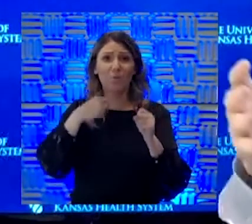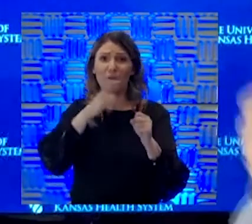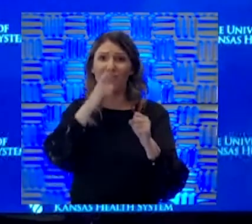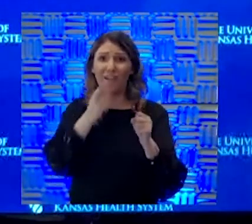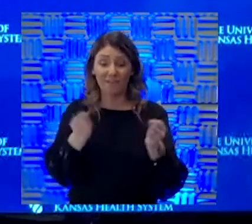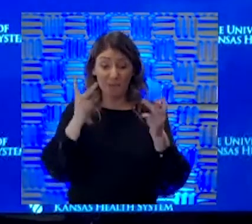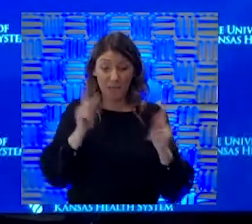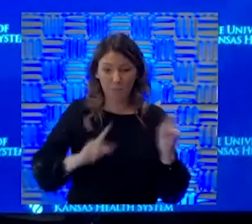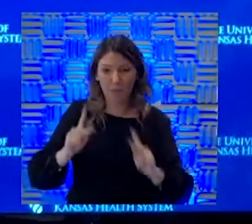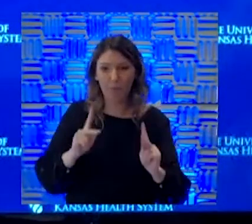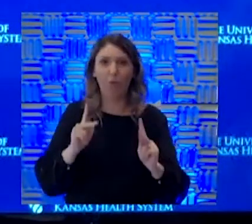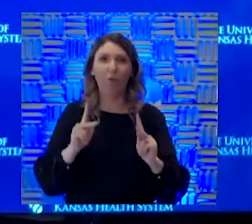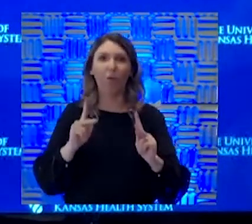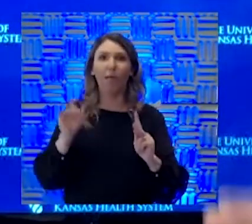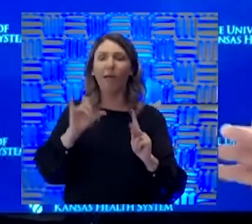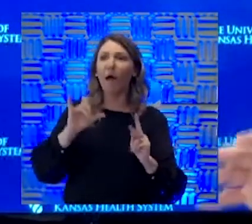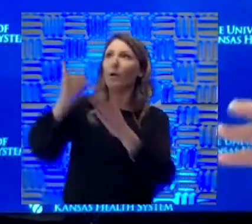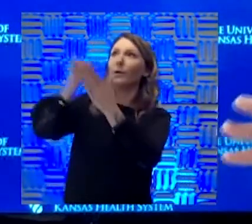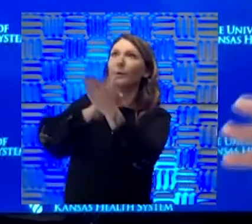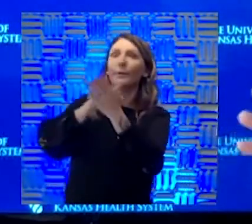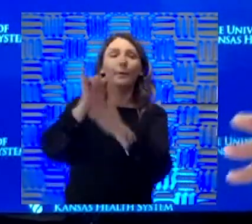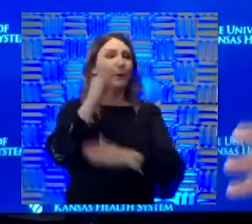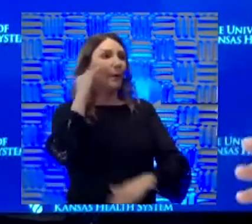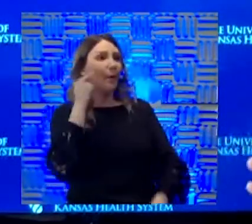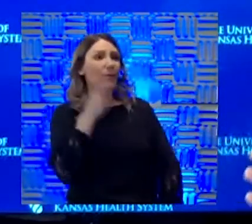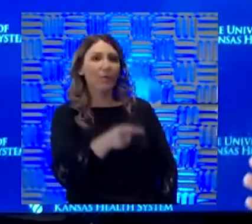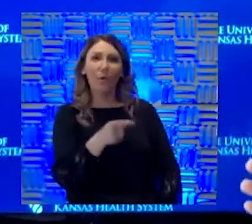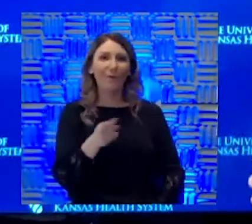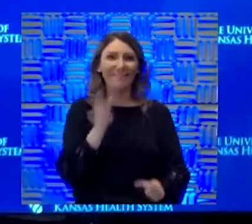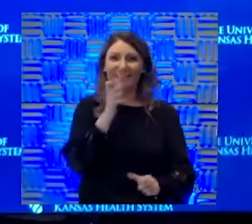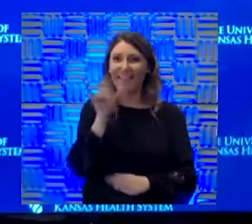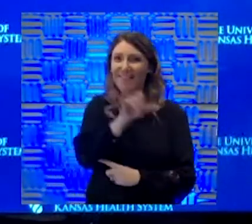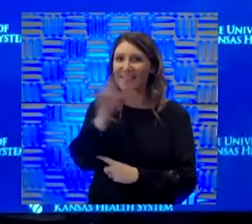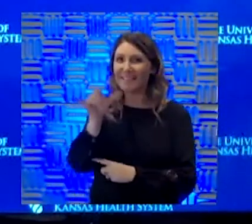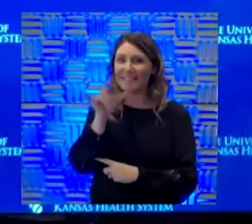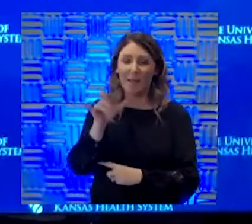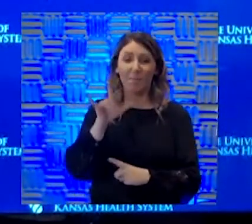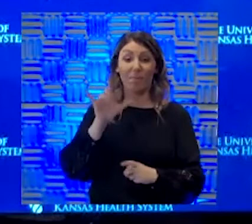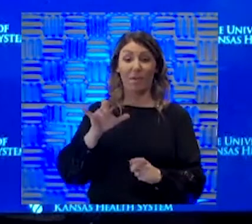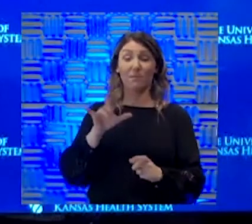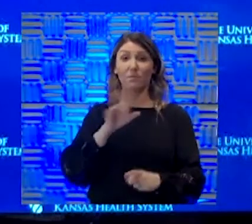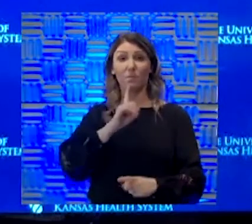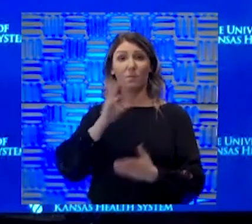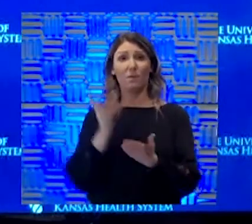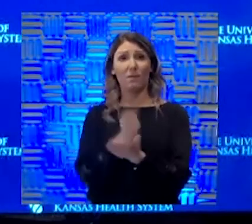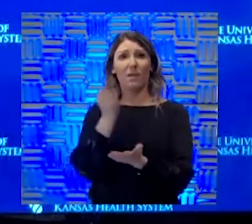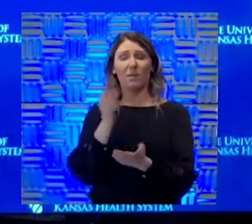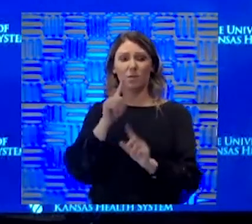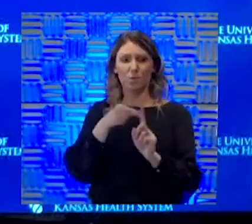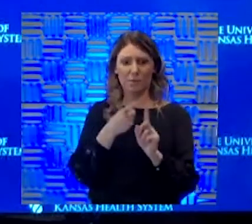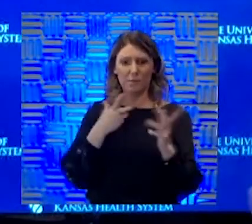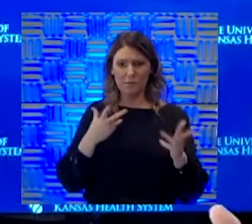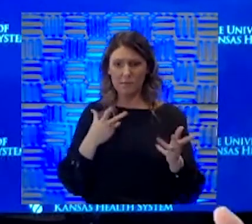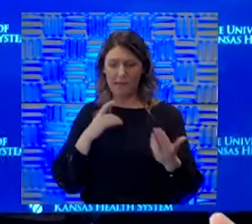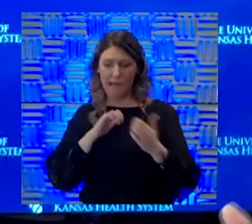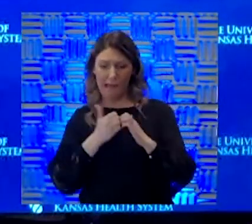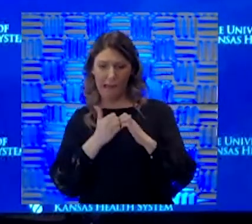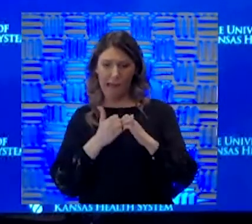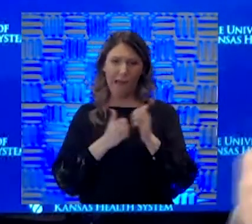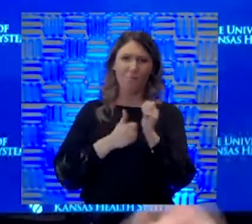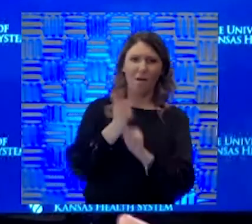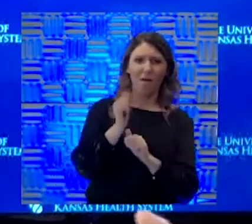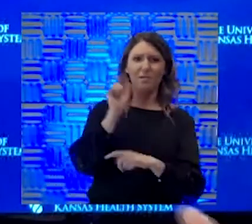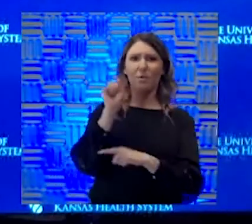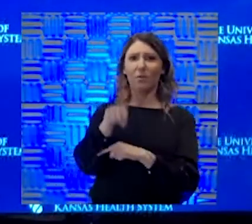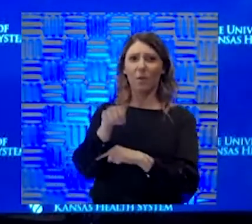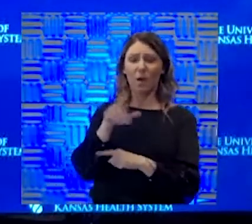where you're running into each other. I mean, that's a real advantage when you're trying to think, how am I going to get past this and how